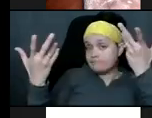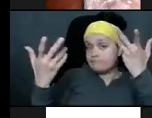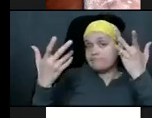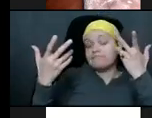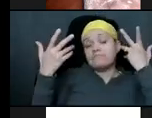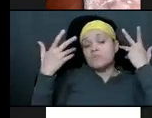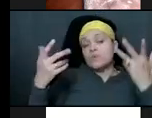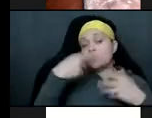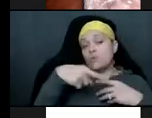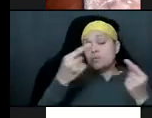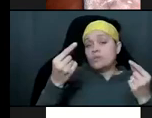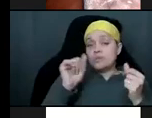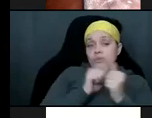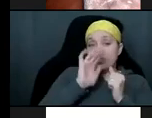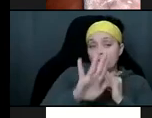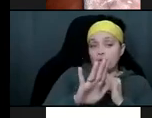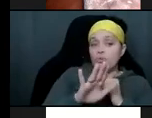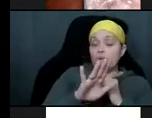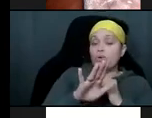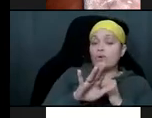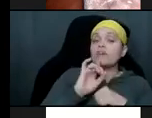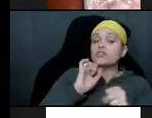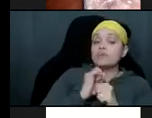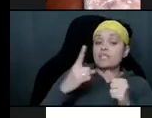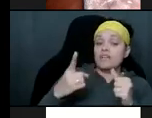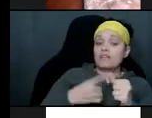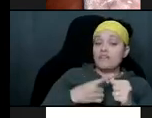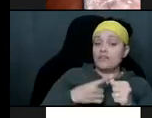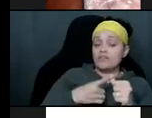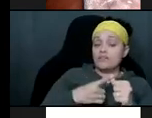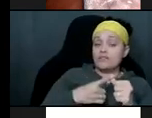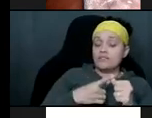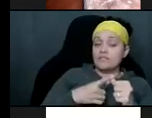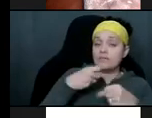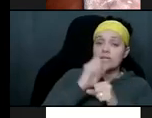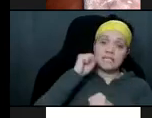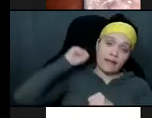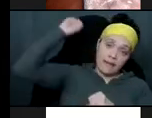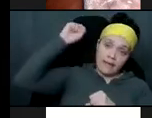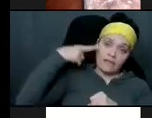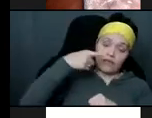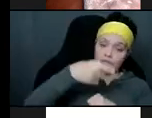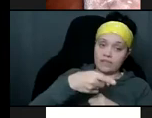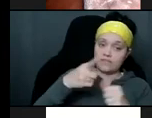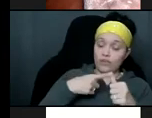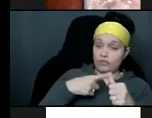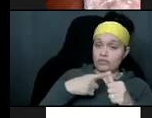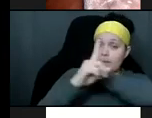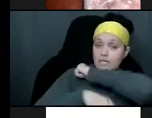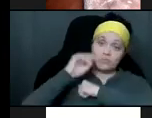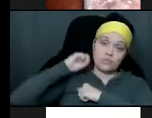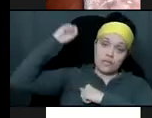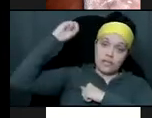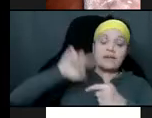So what are they going to do to her? Well, they actually first sentenced her to hang for this, and